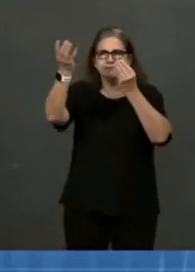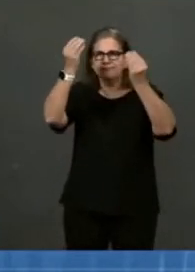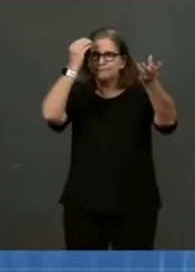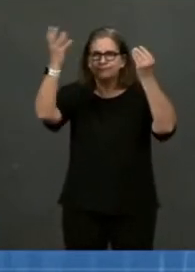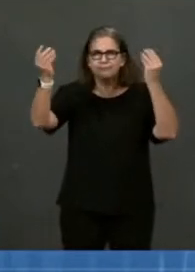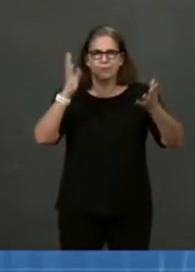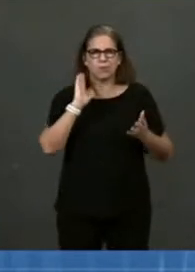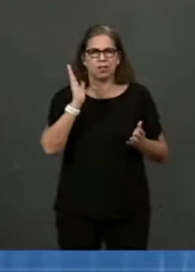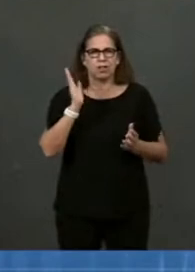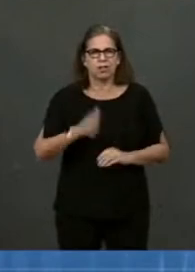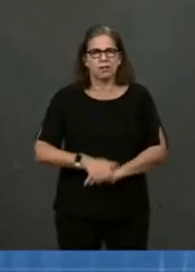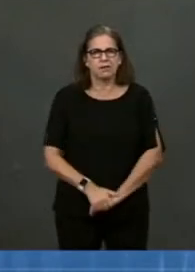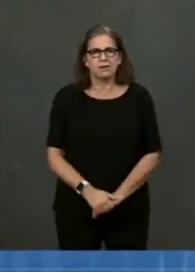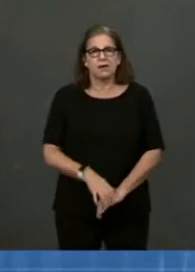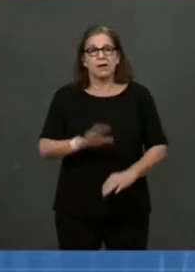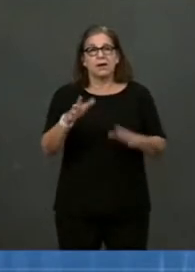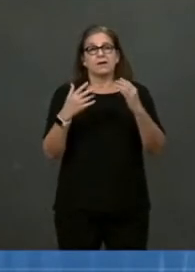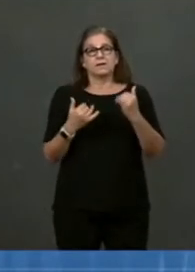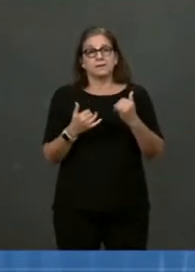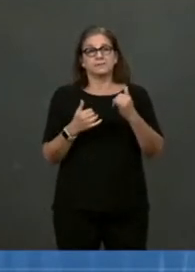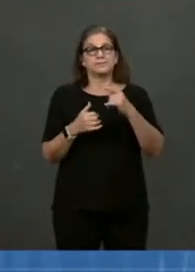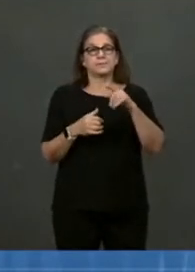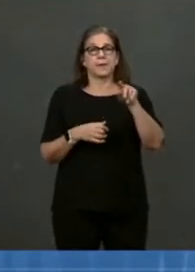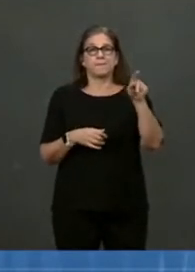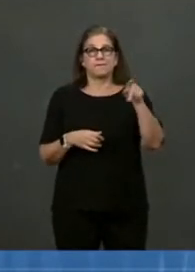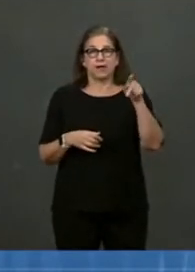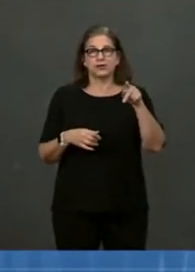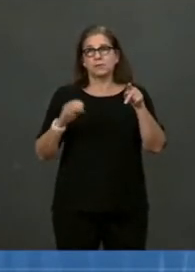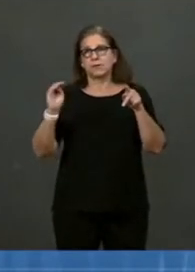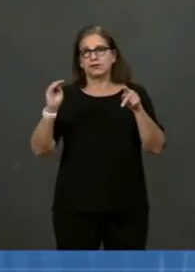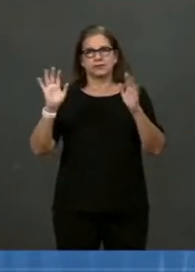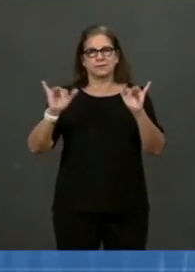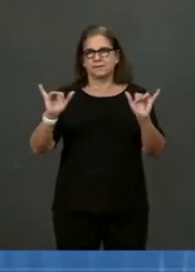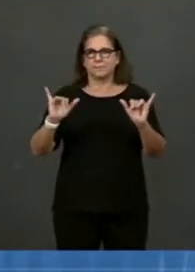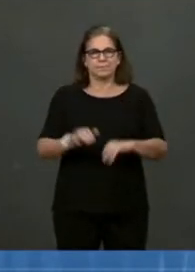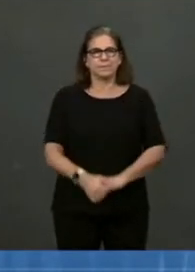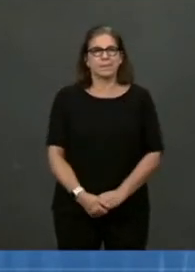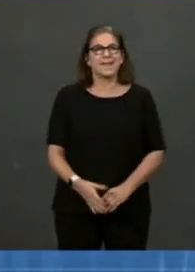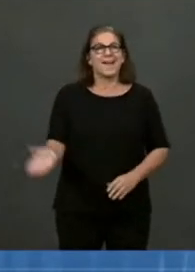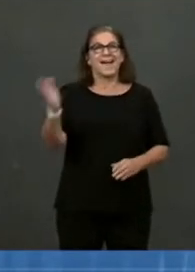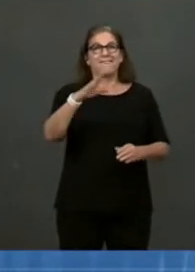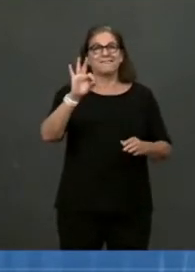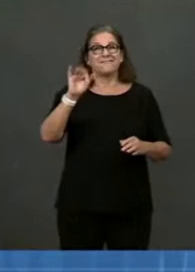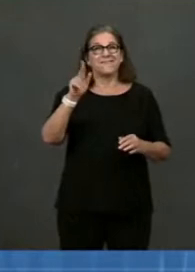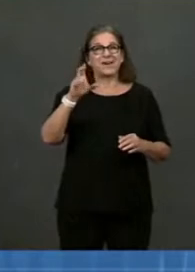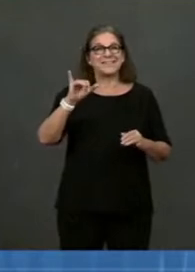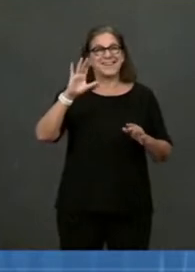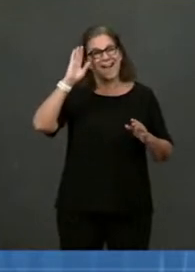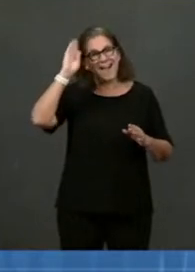Pfizer. Dr. Fauci. Yeah. Hey, Jeff, I'm sorry that if I wasn't clear on that.